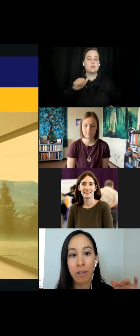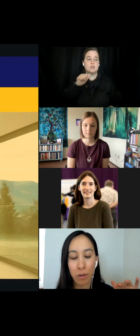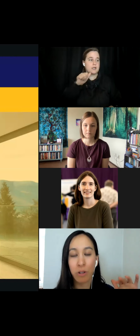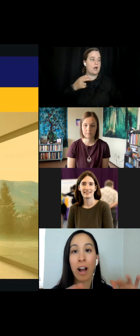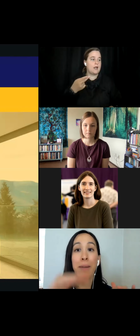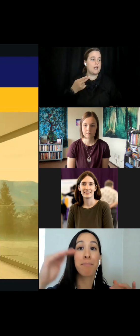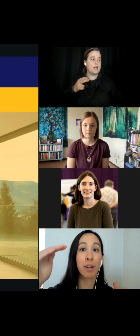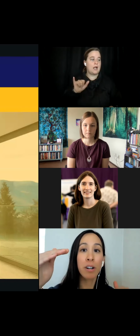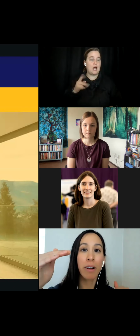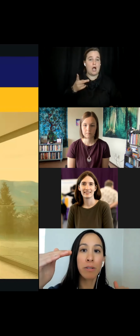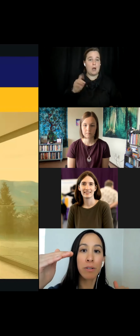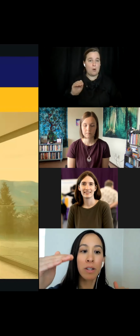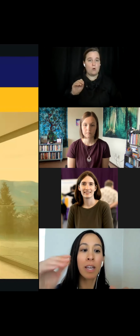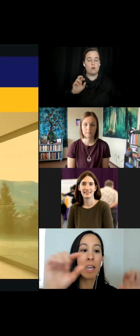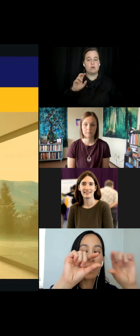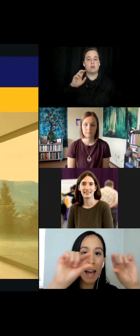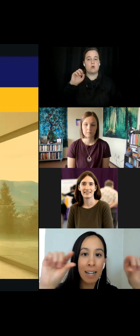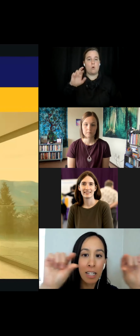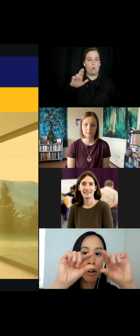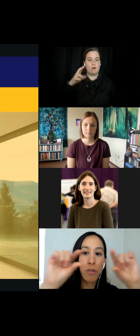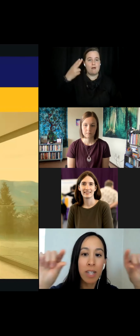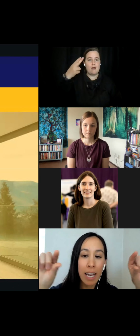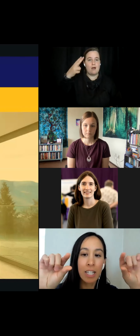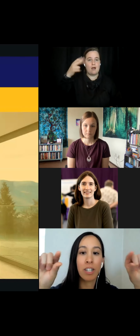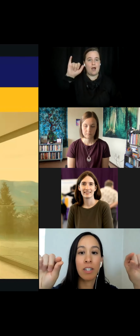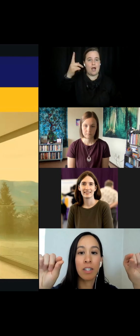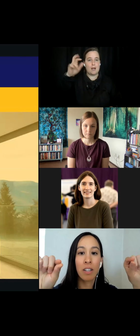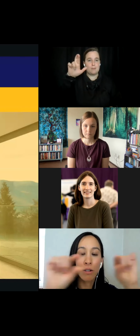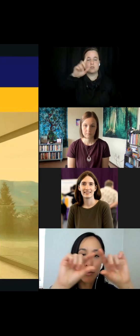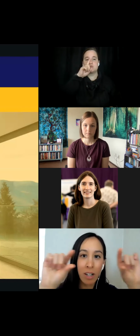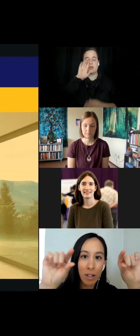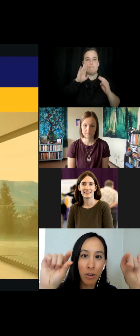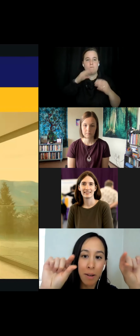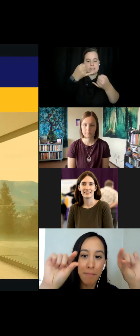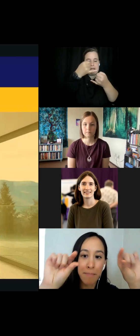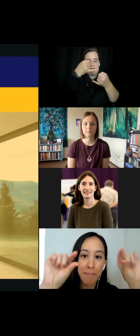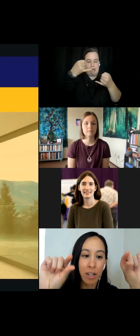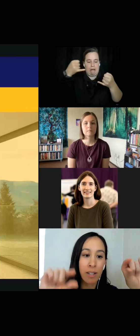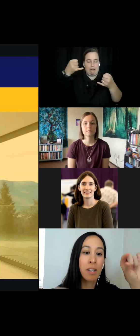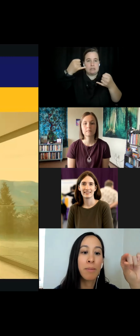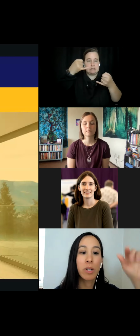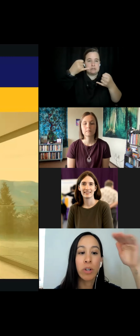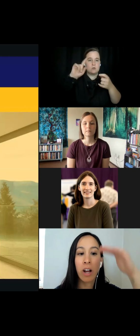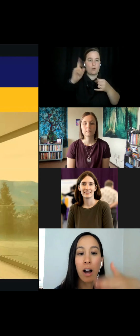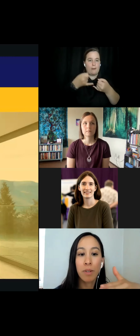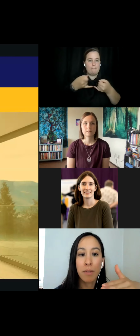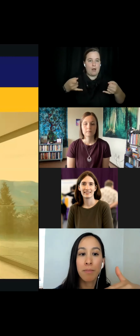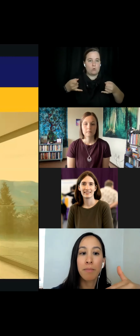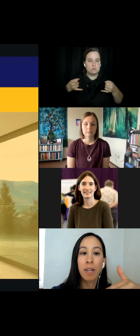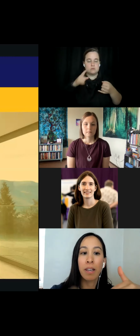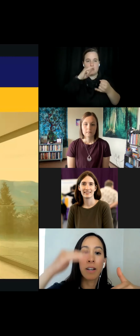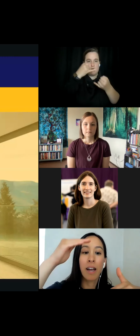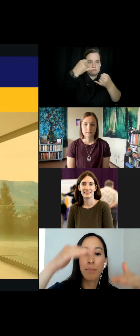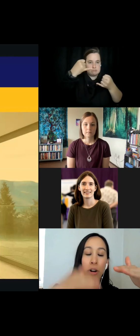hypoarousal or hyper arousal. It's acting on those edges, those regulatory boundaries between